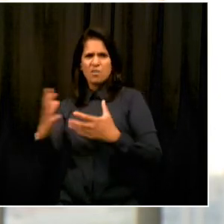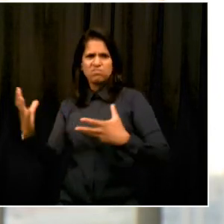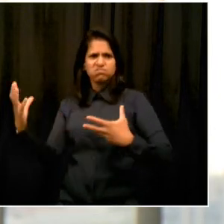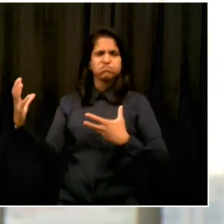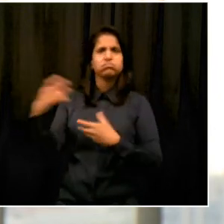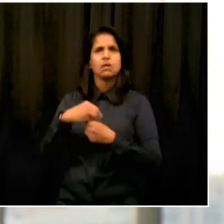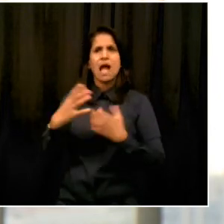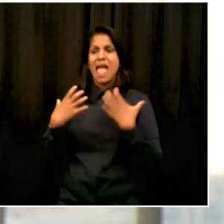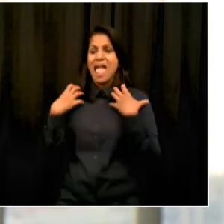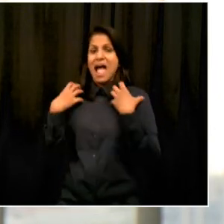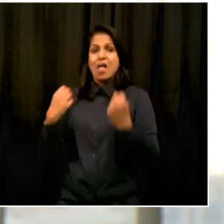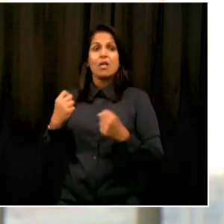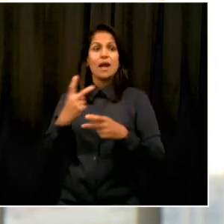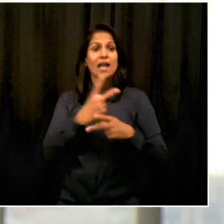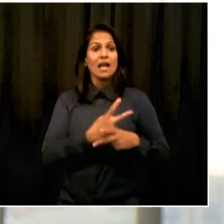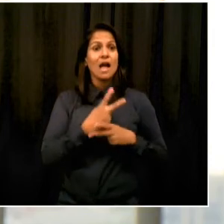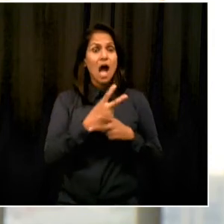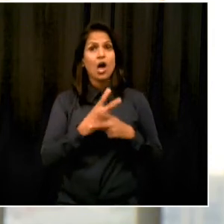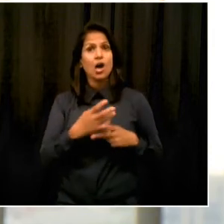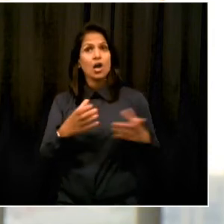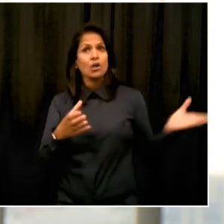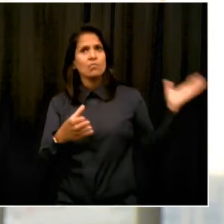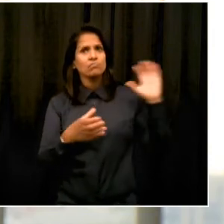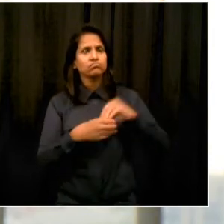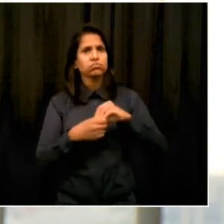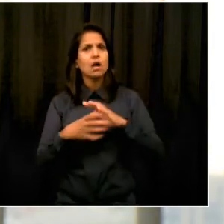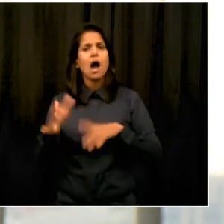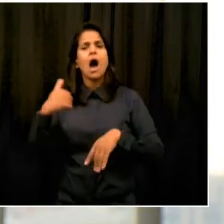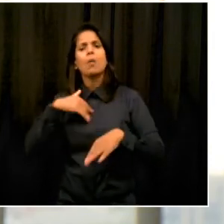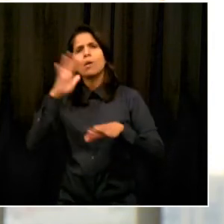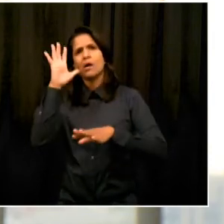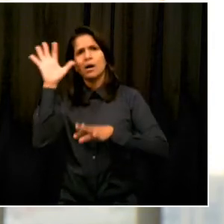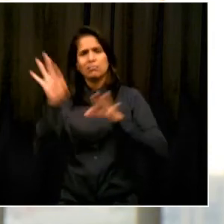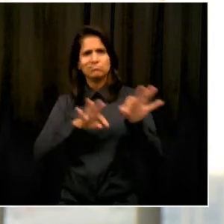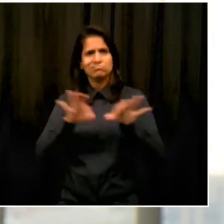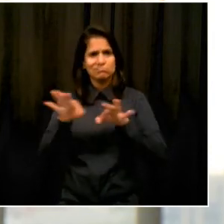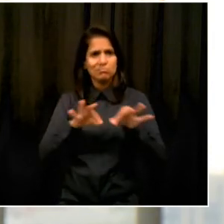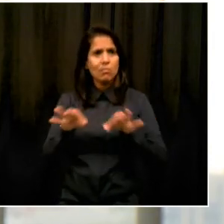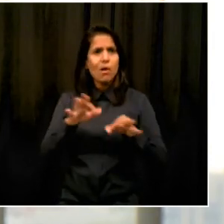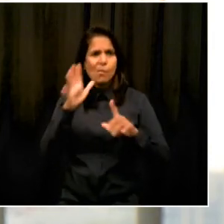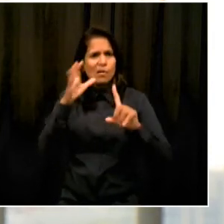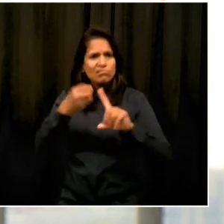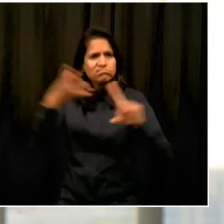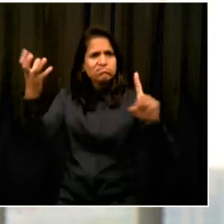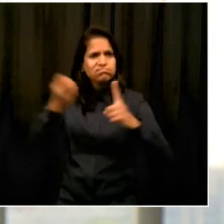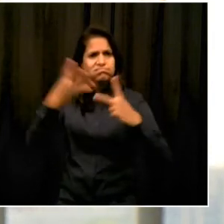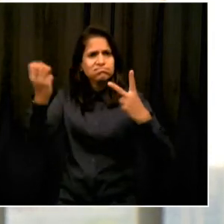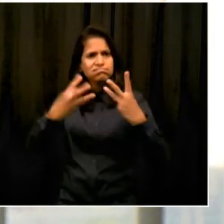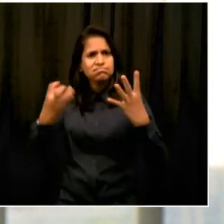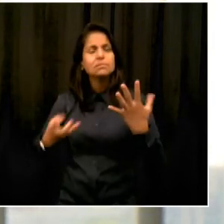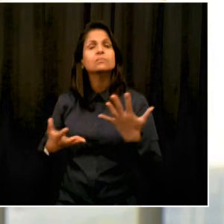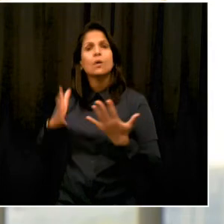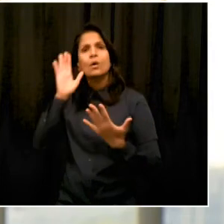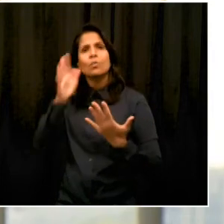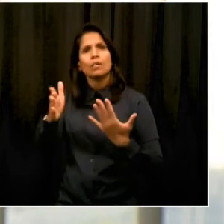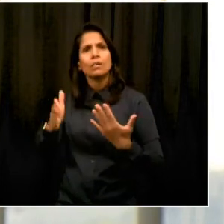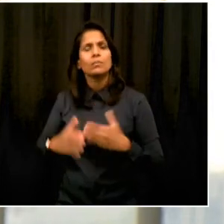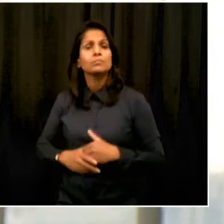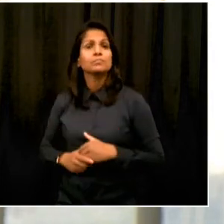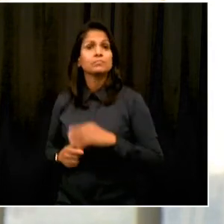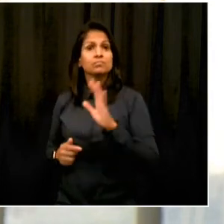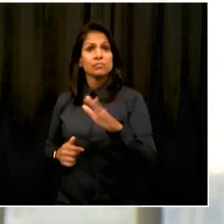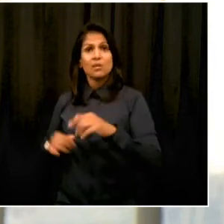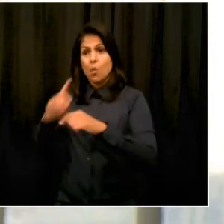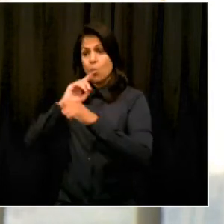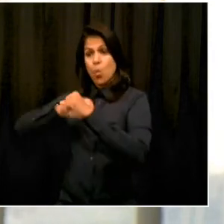going to be talking about a lot of things in those plans. We obviously need to regain what we had for years, which is tremendous success